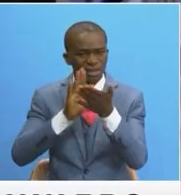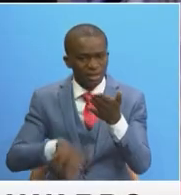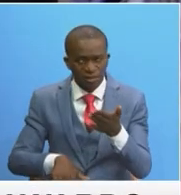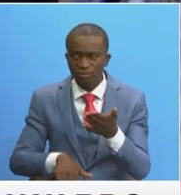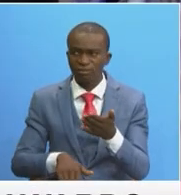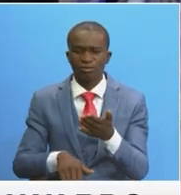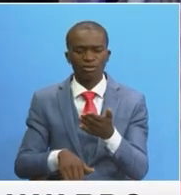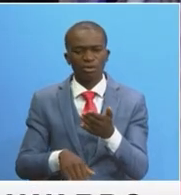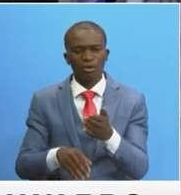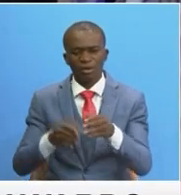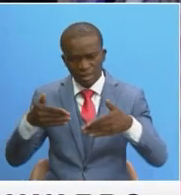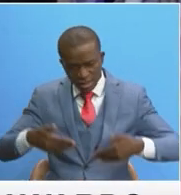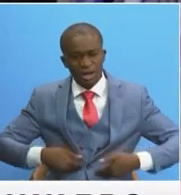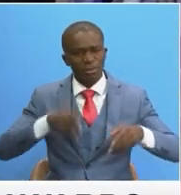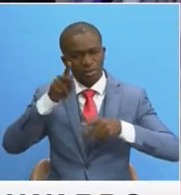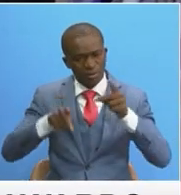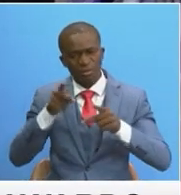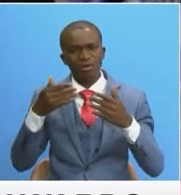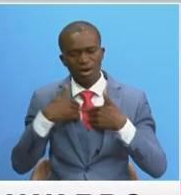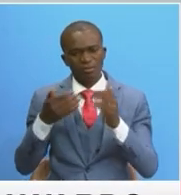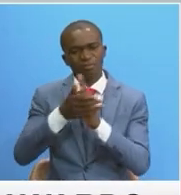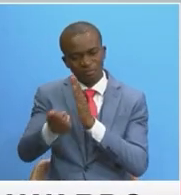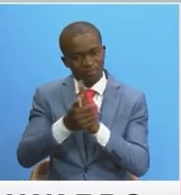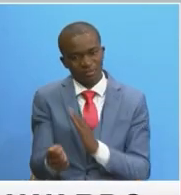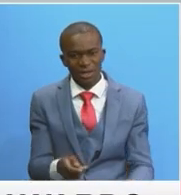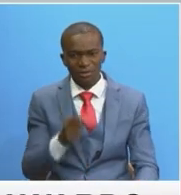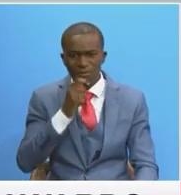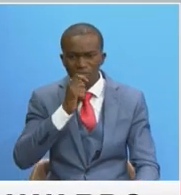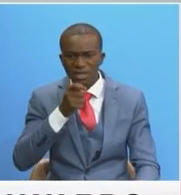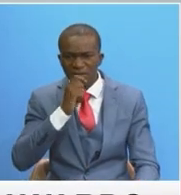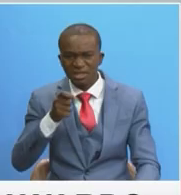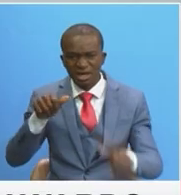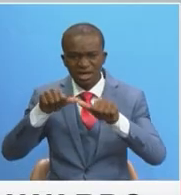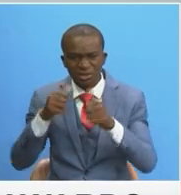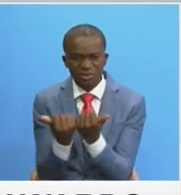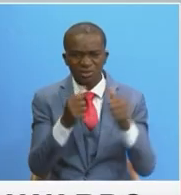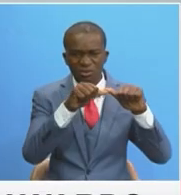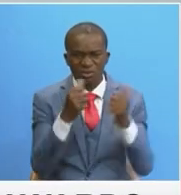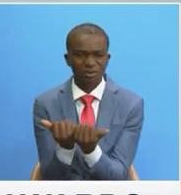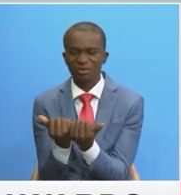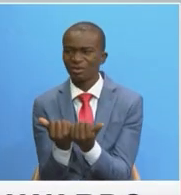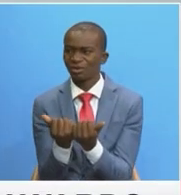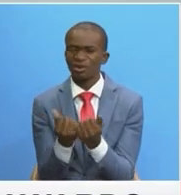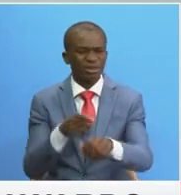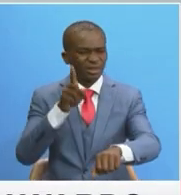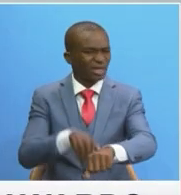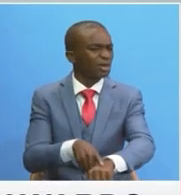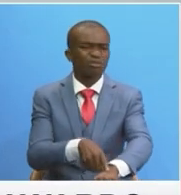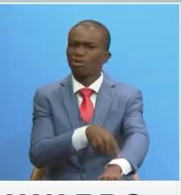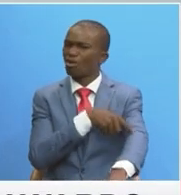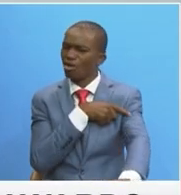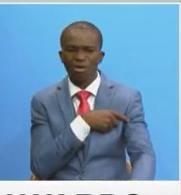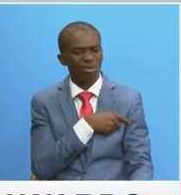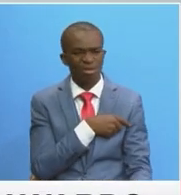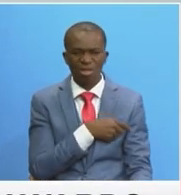our young people. The media fraternity in the Northern Circuit have for a long time longed for